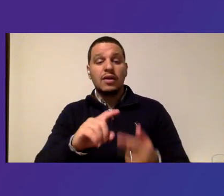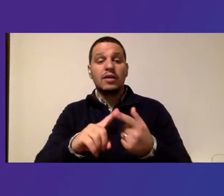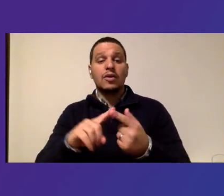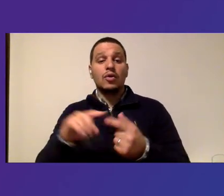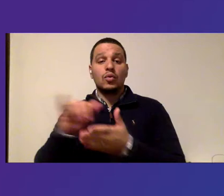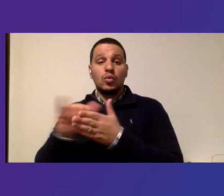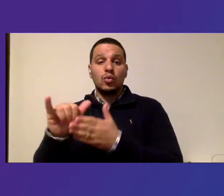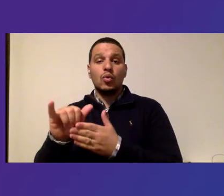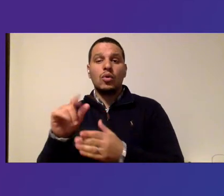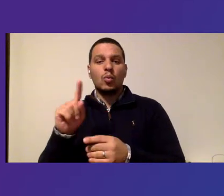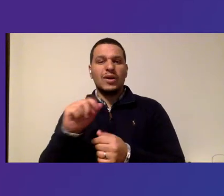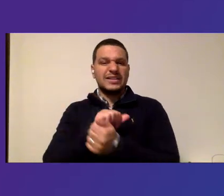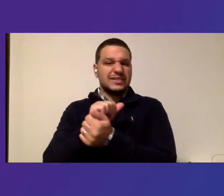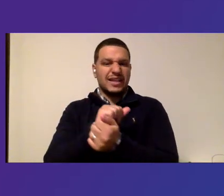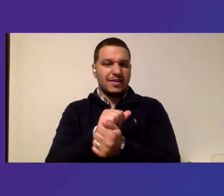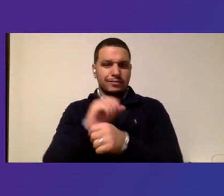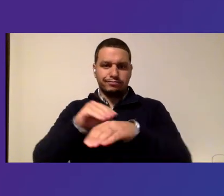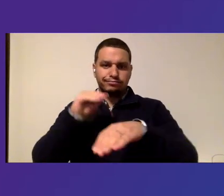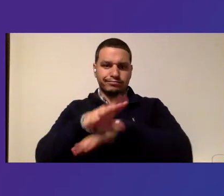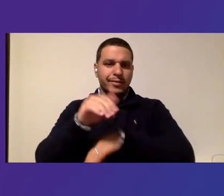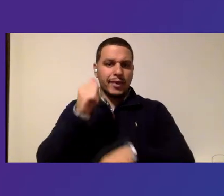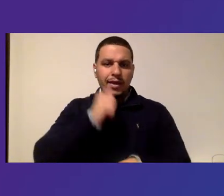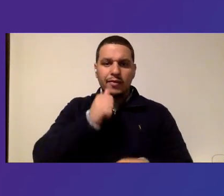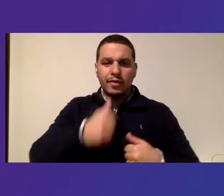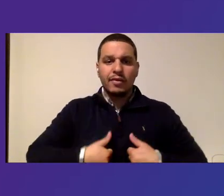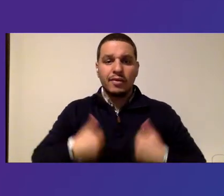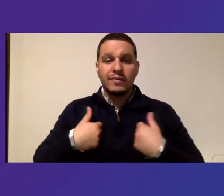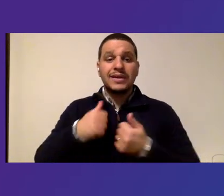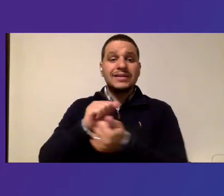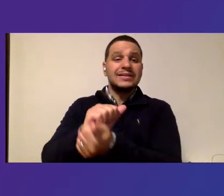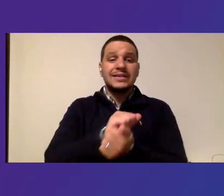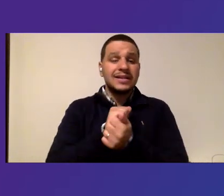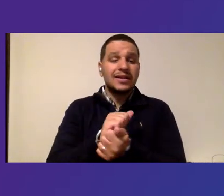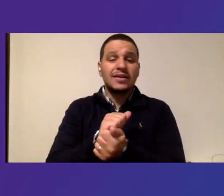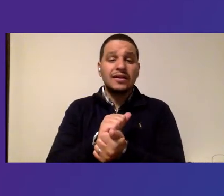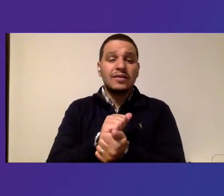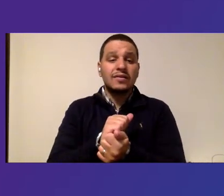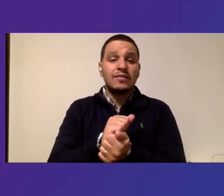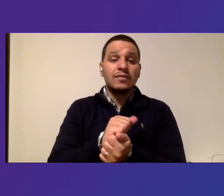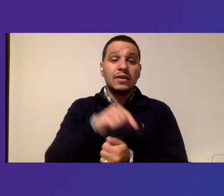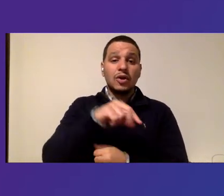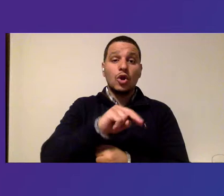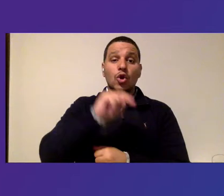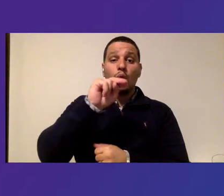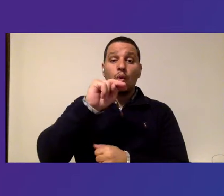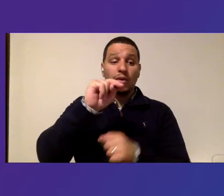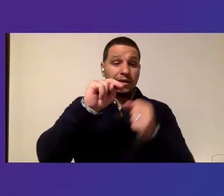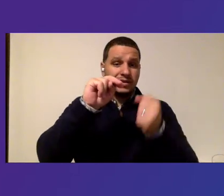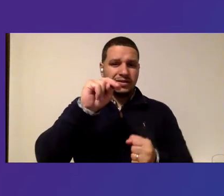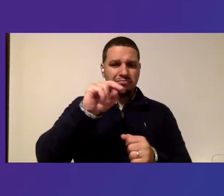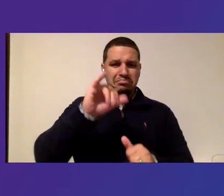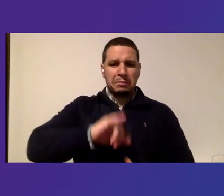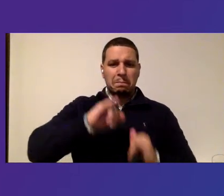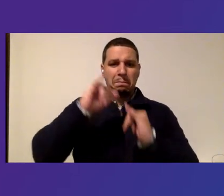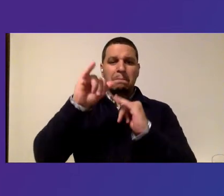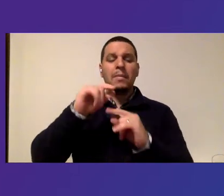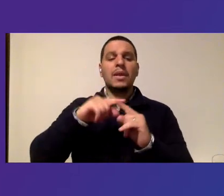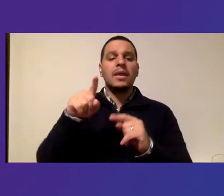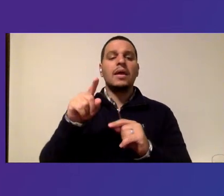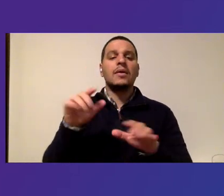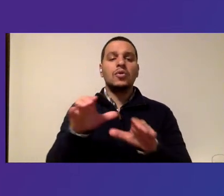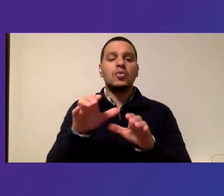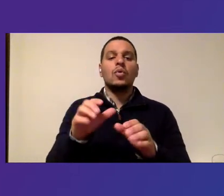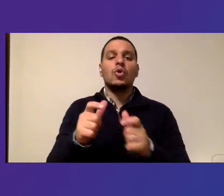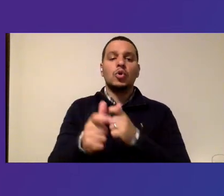slavery penetrated everyday life. Slavery was no milder in the urban North than in the deep South, and they performed a